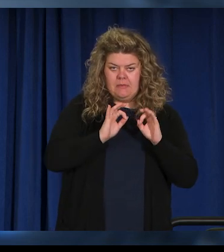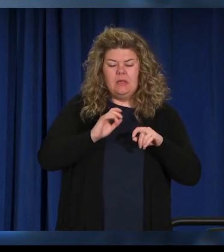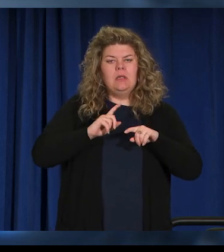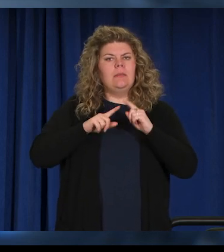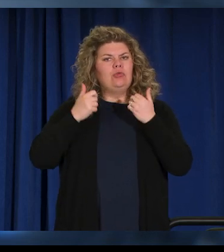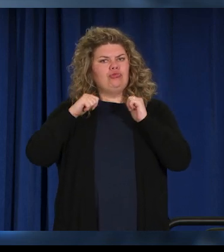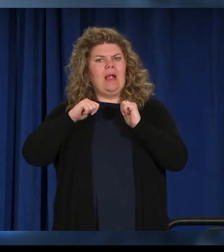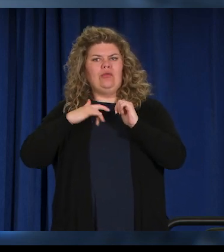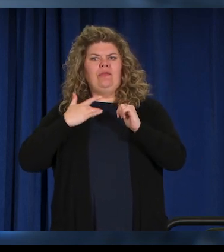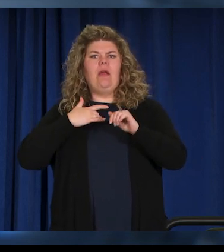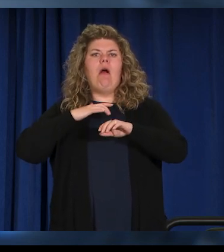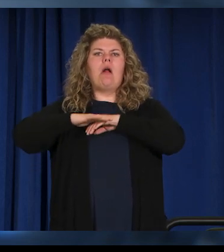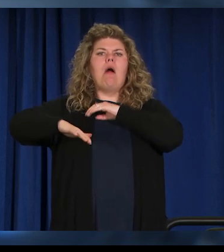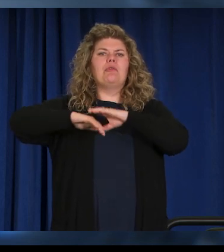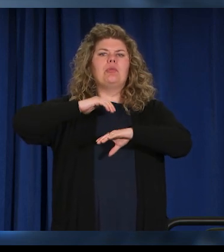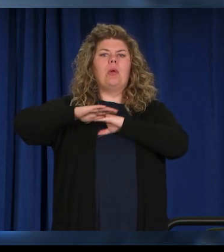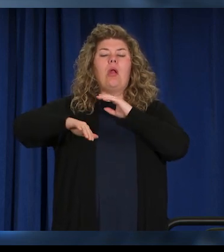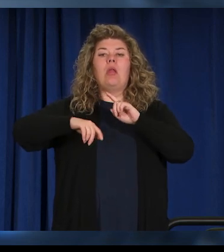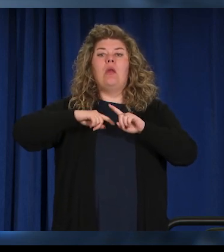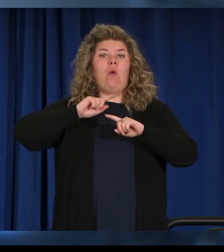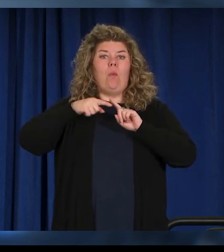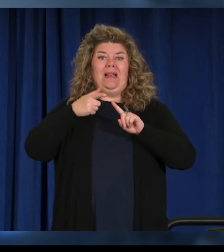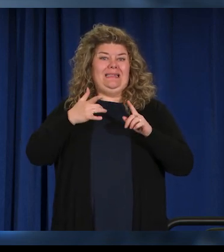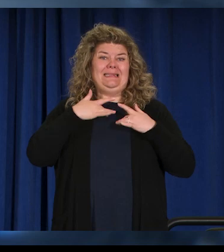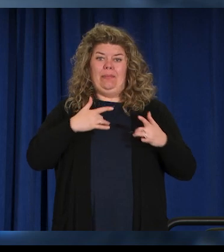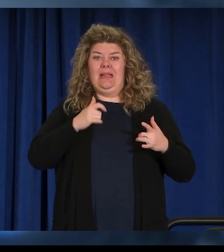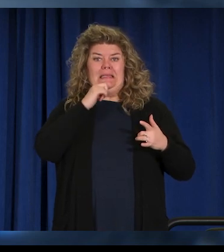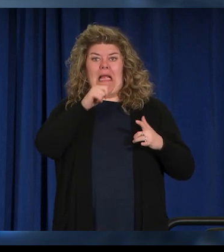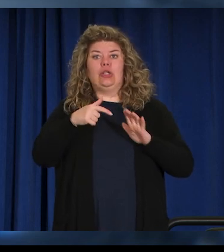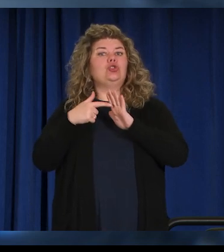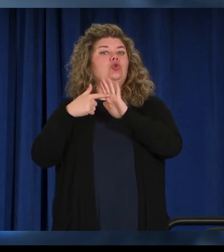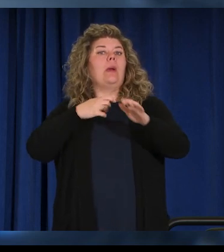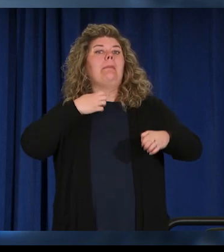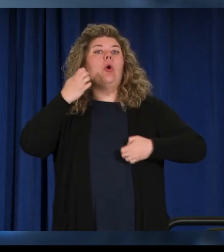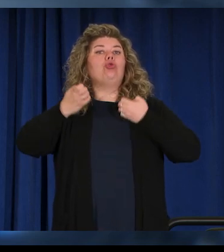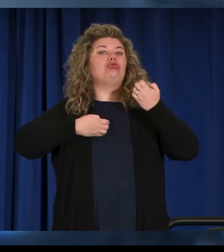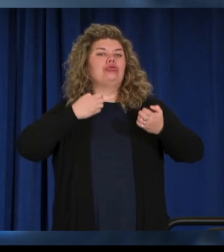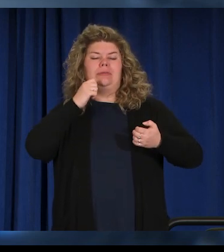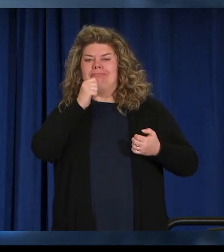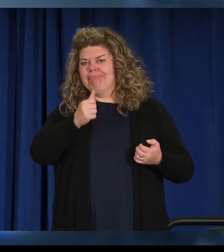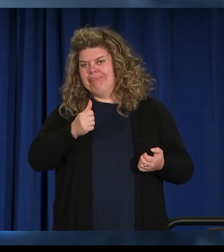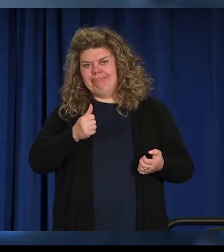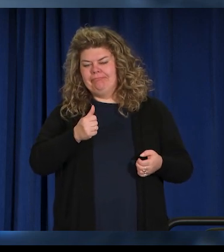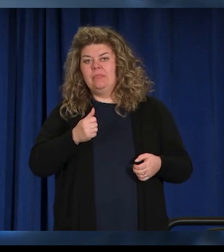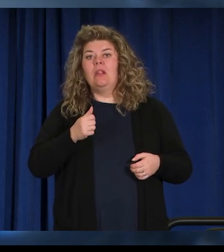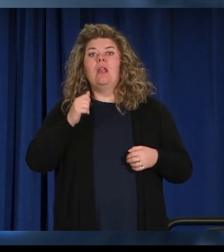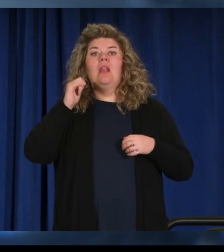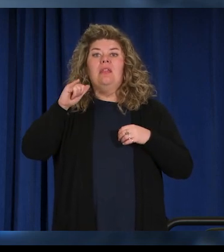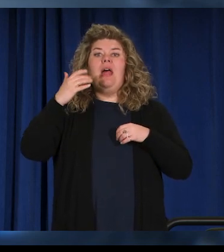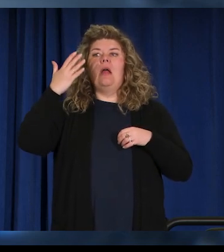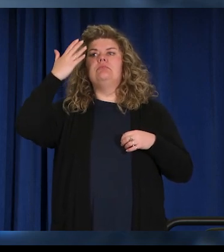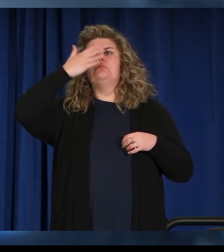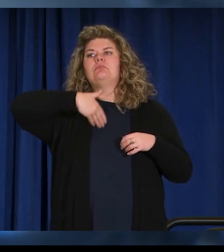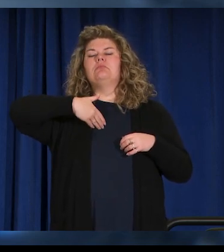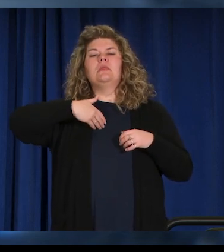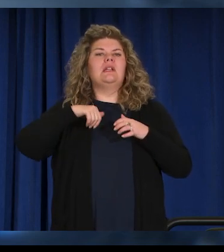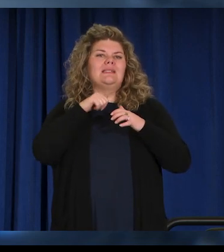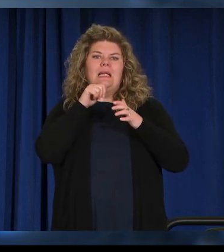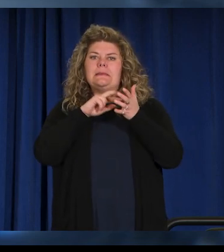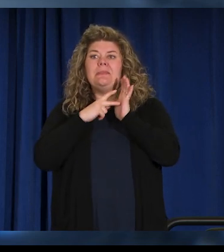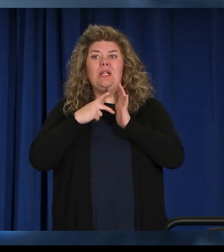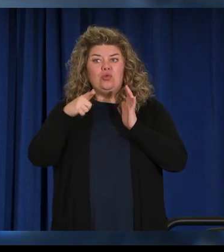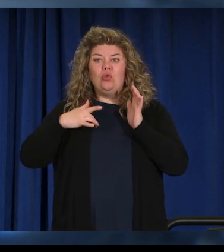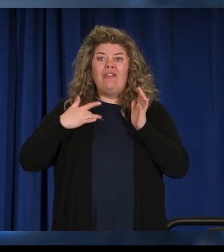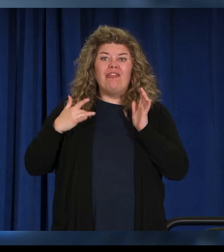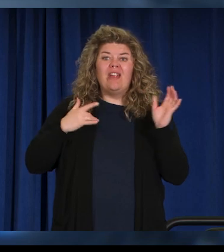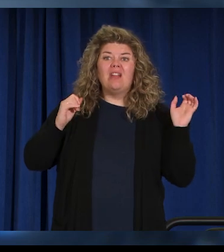feel comfortable in social interactions when they are not typically expressing emotions, how others might feel. Flat and blunted affect doesn't mean someone isn't